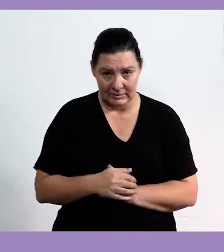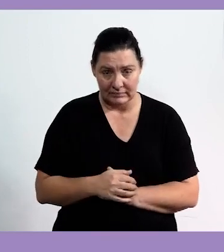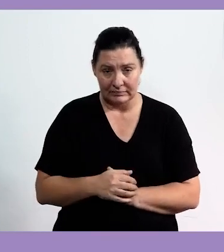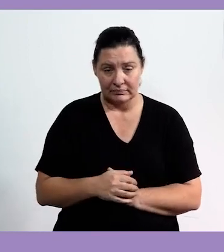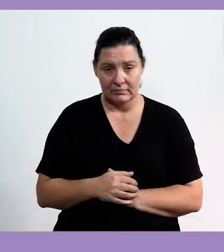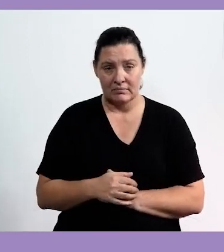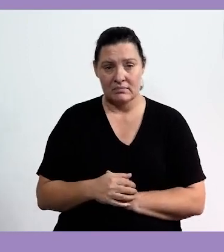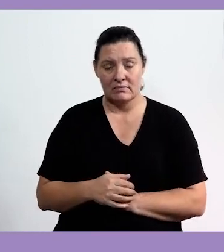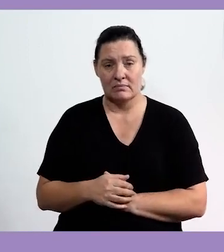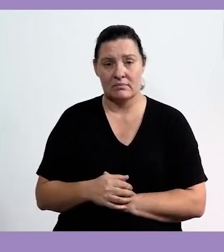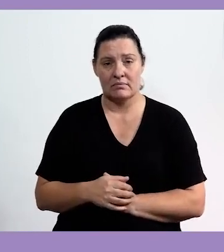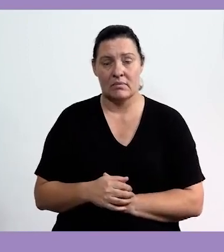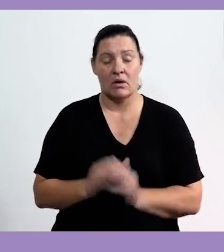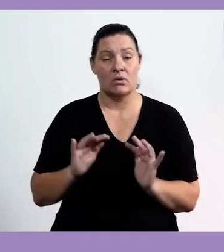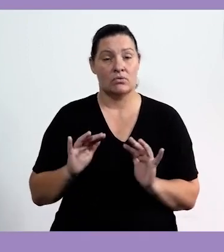there.